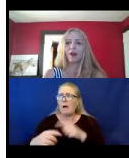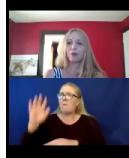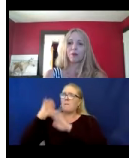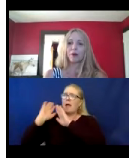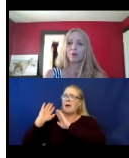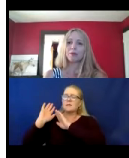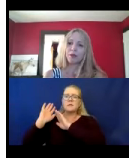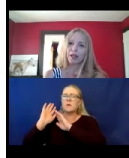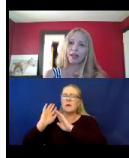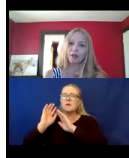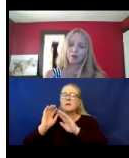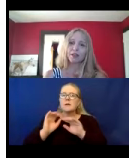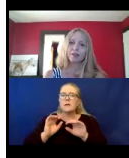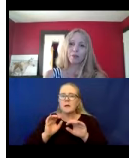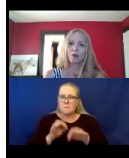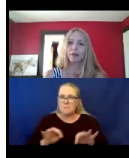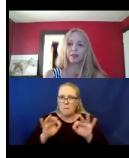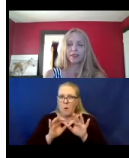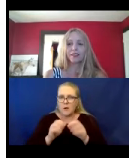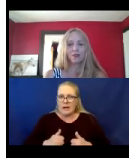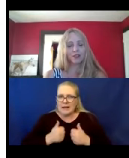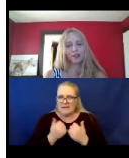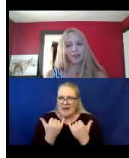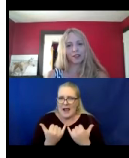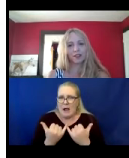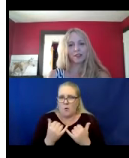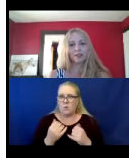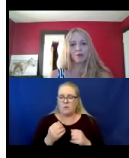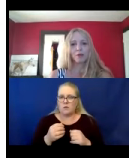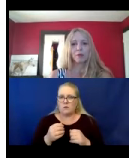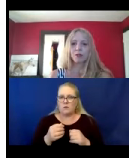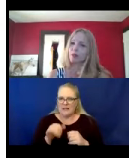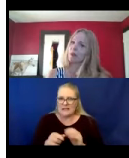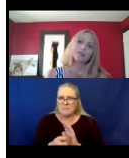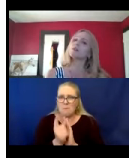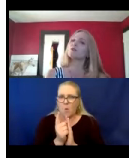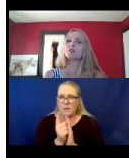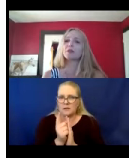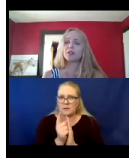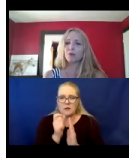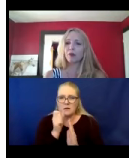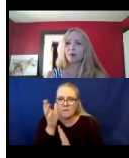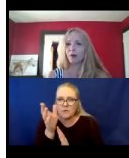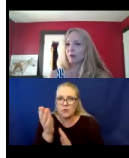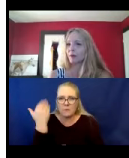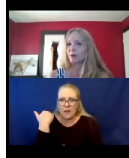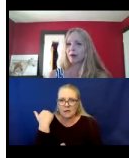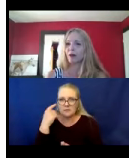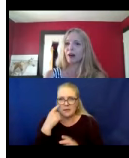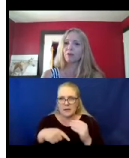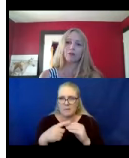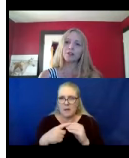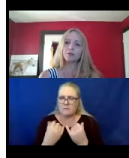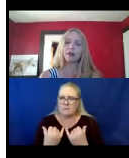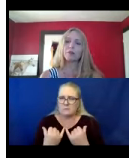right now, we can be okay. We're safe in the moment. So that's a good thing to remember. So some of these things are things we can do on our own,